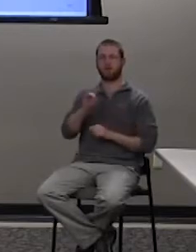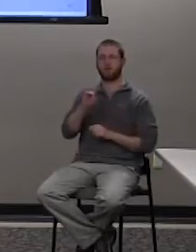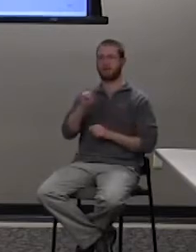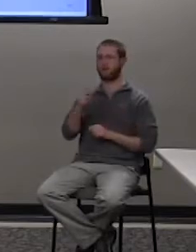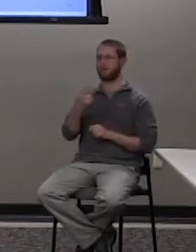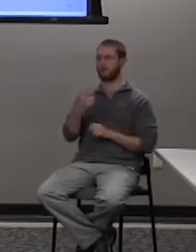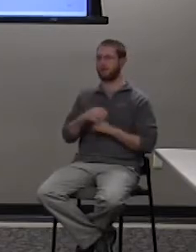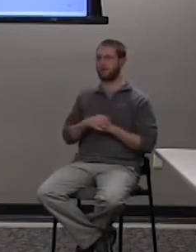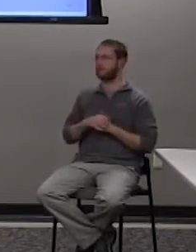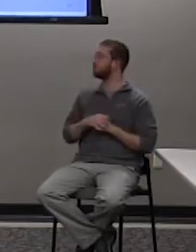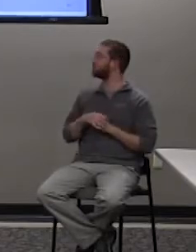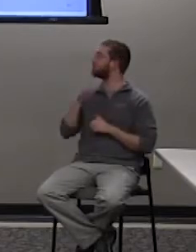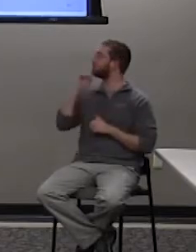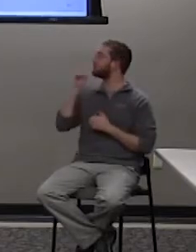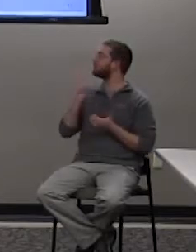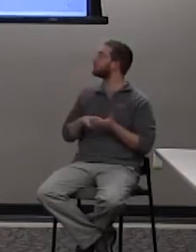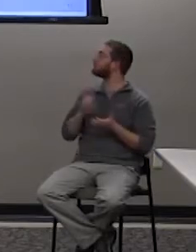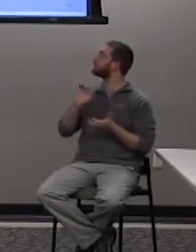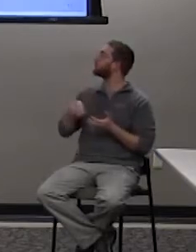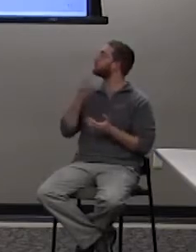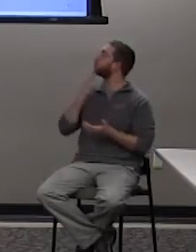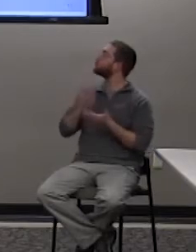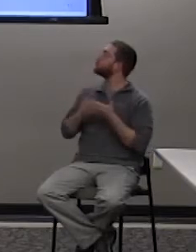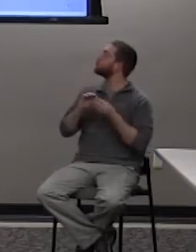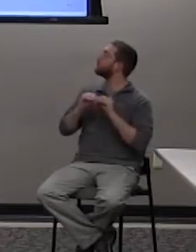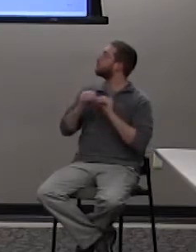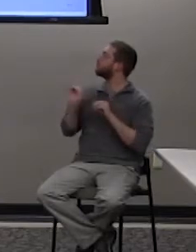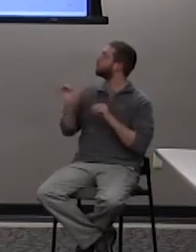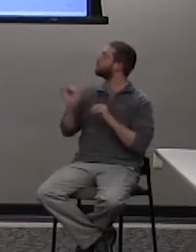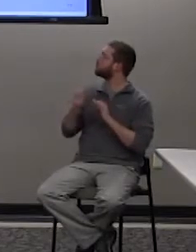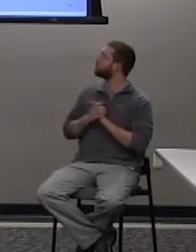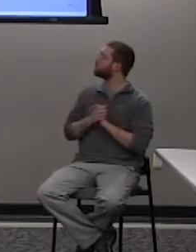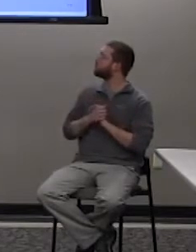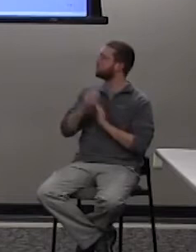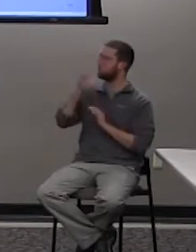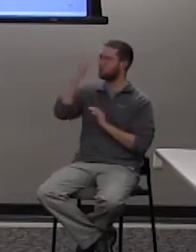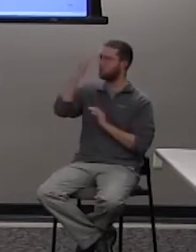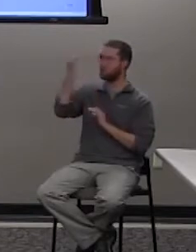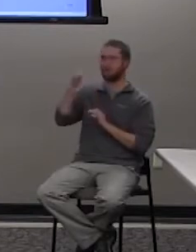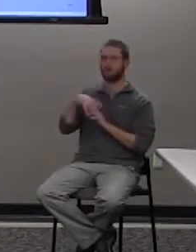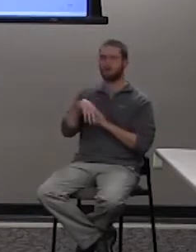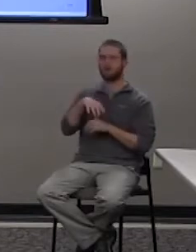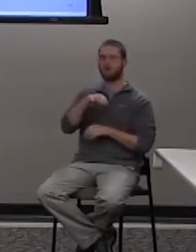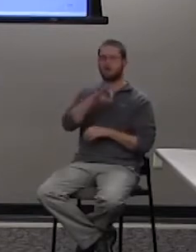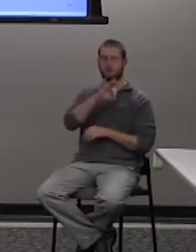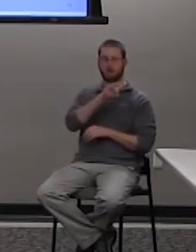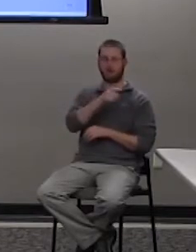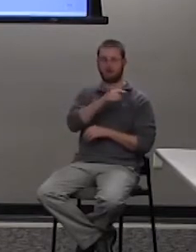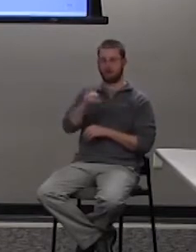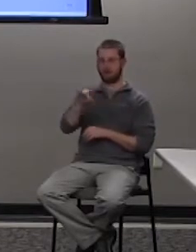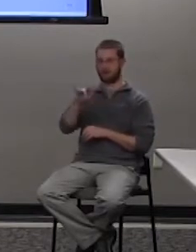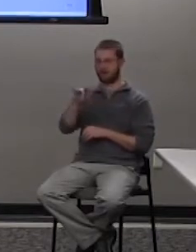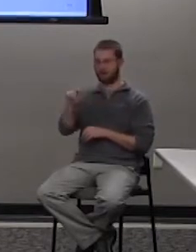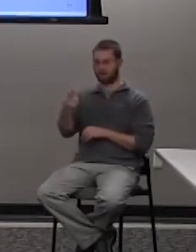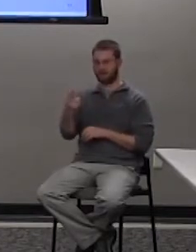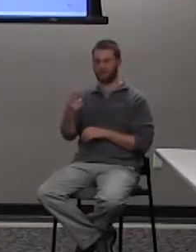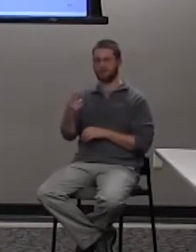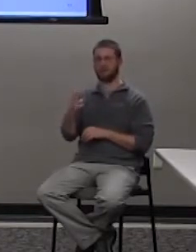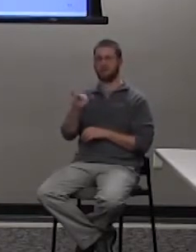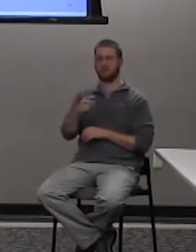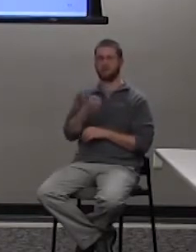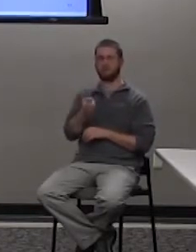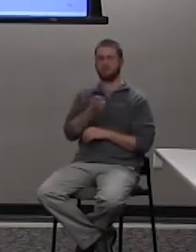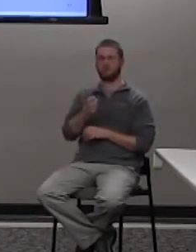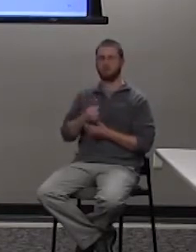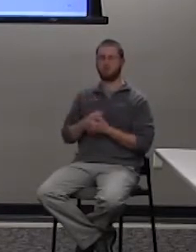That's a good number. Tell us anything? That's a good number too. But I know it's a good number, but why would you go from 9th to 18th in those two years?